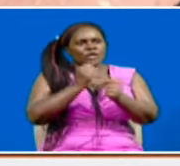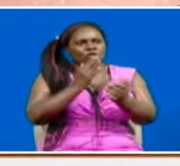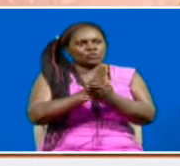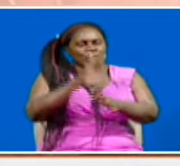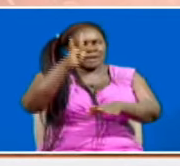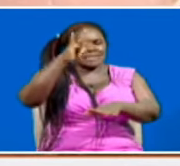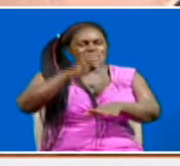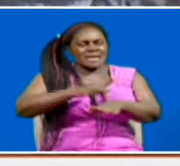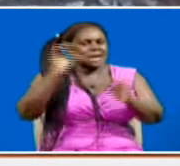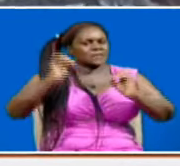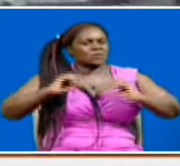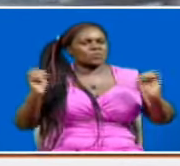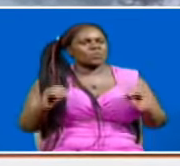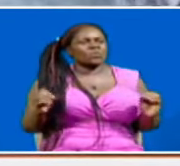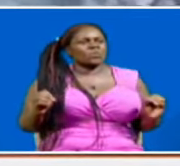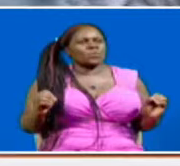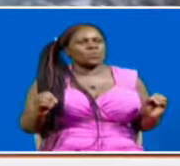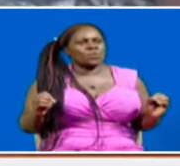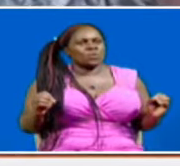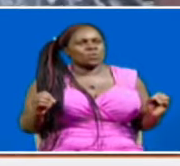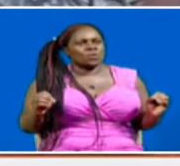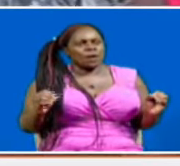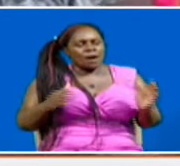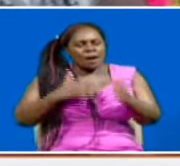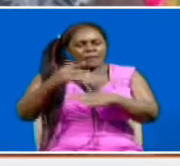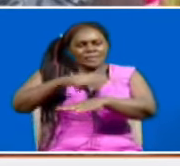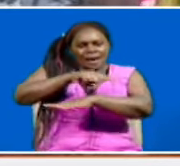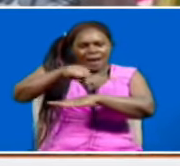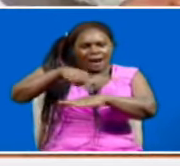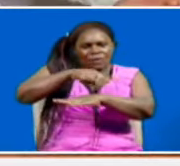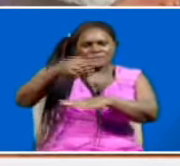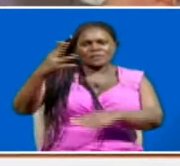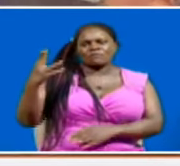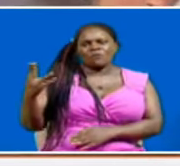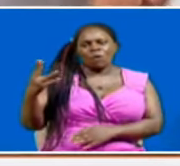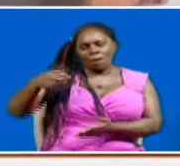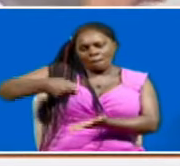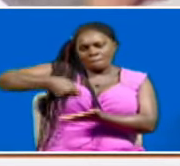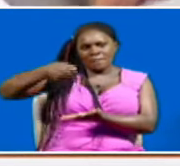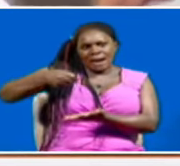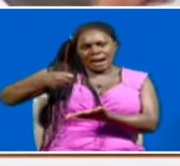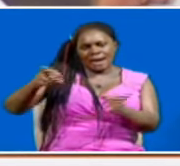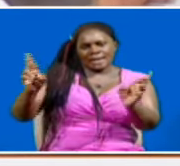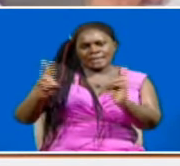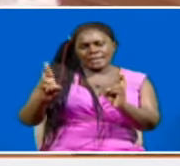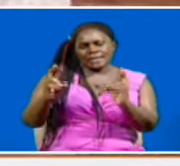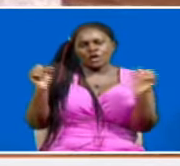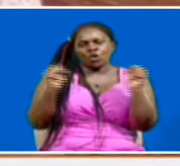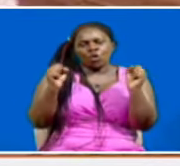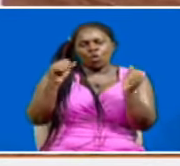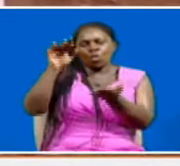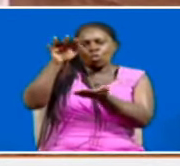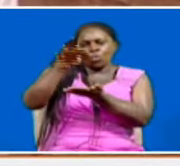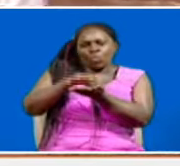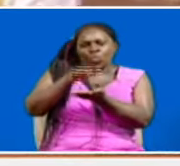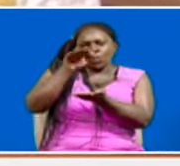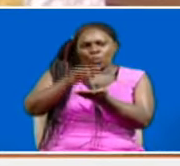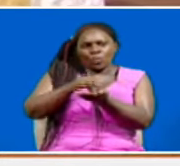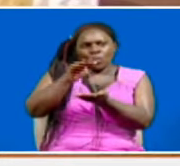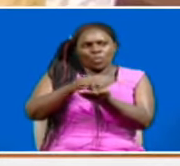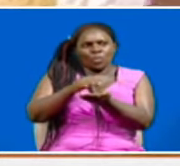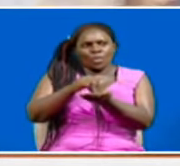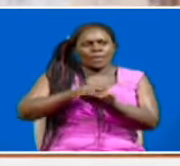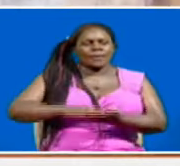don't come in contact. After 4 hours, the packets are removed and cooled for purposes of spooning